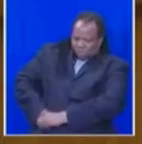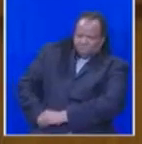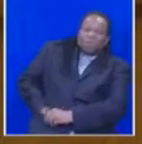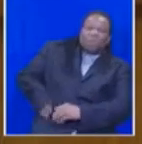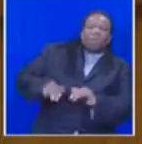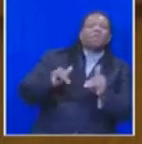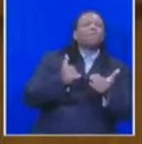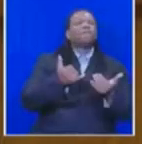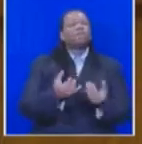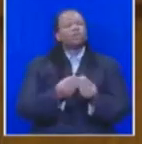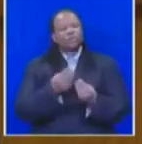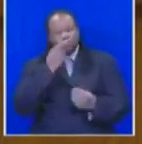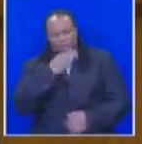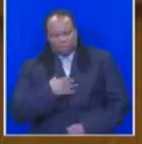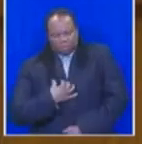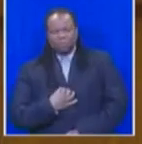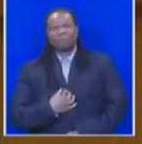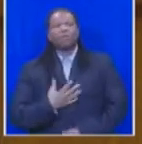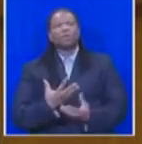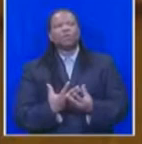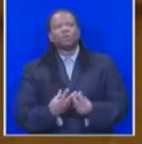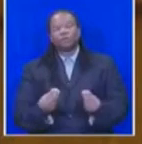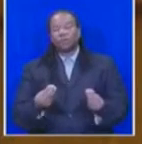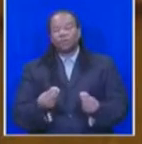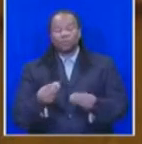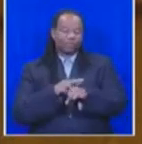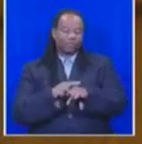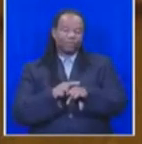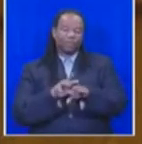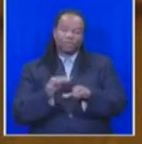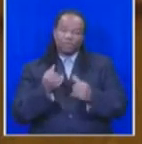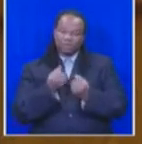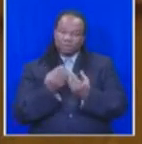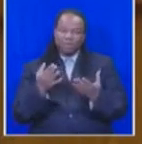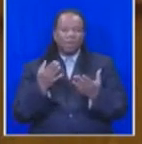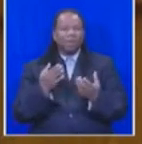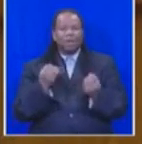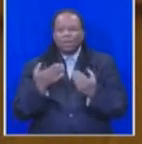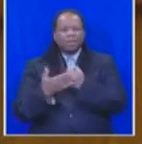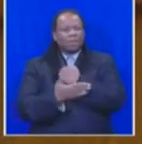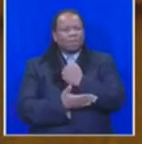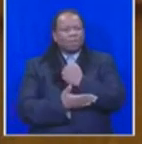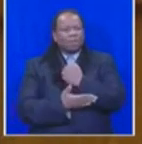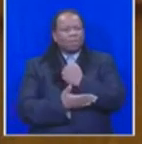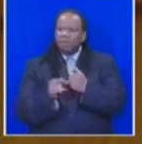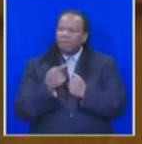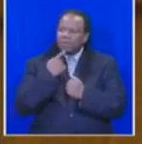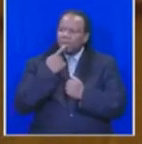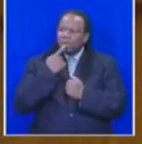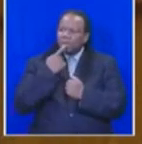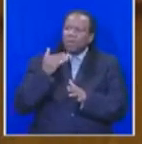issue. Speaker, whenever racism is mentioned in our country, most people seem to think it is a white against black